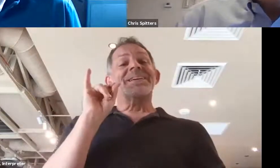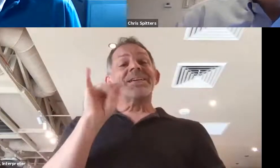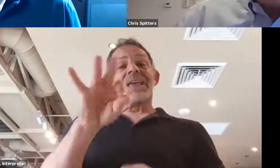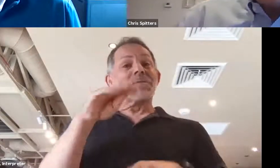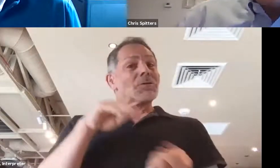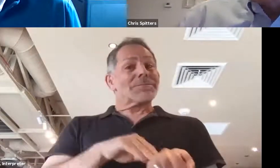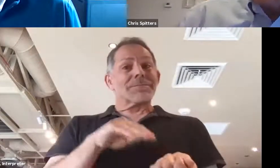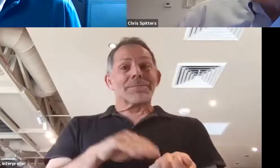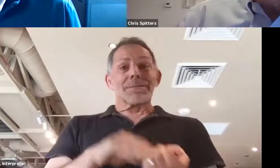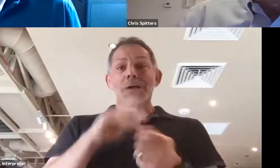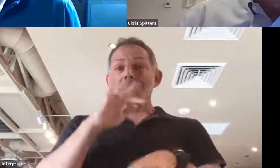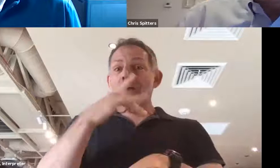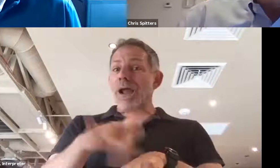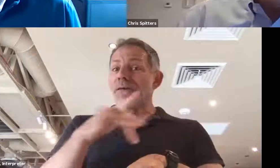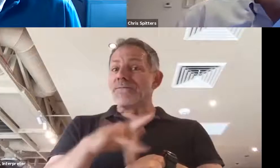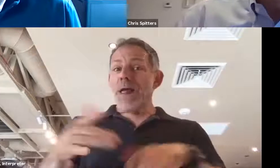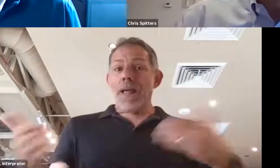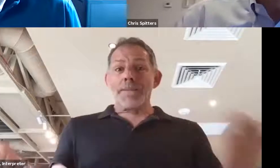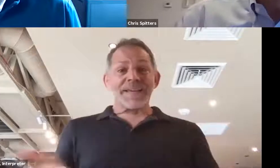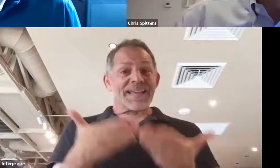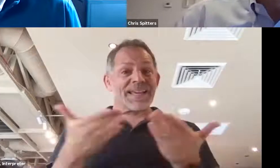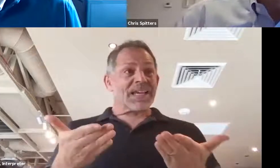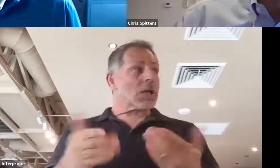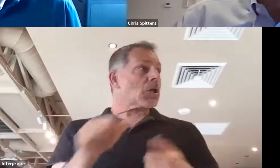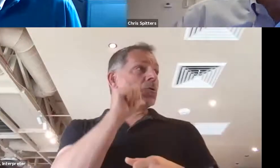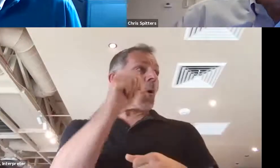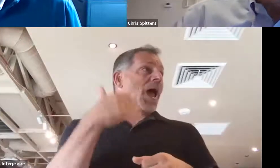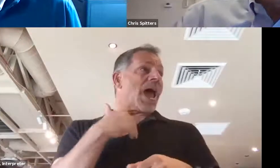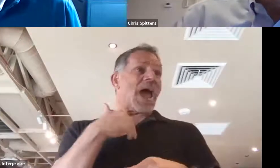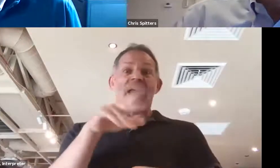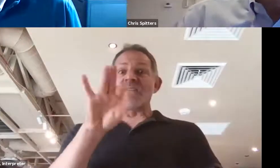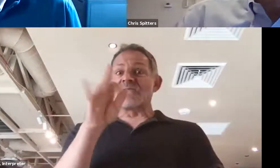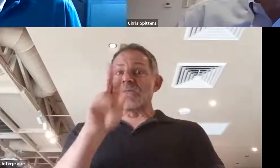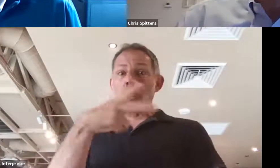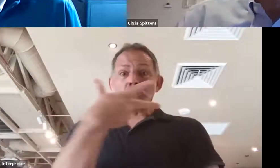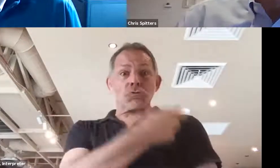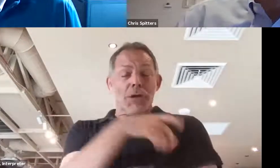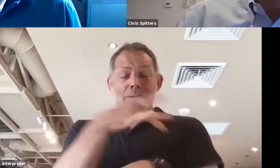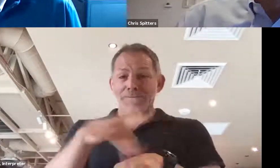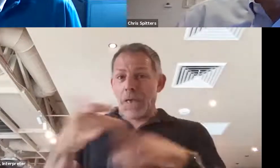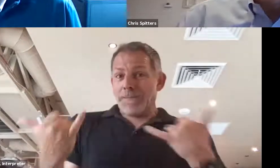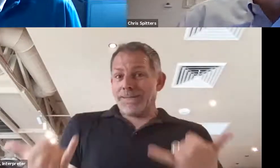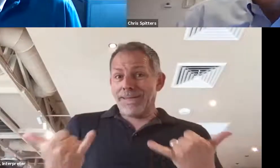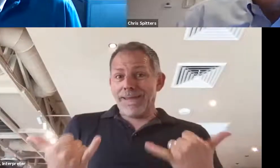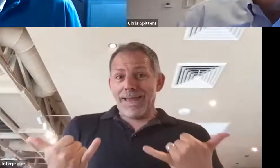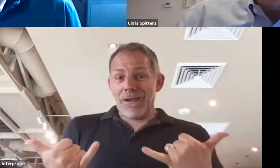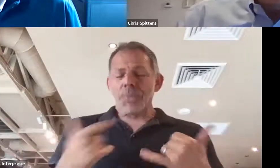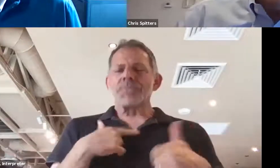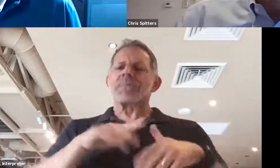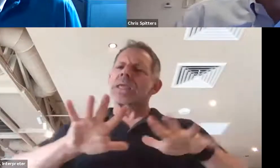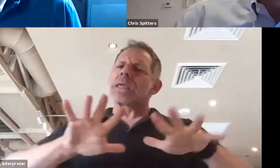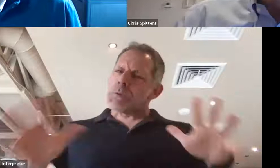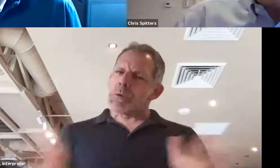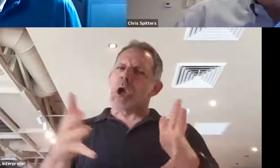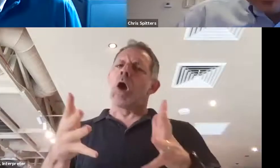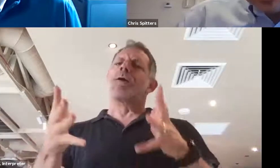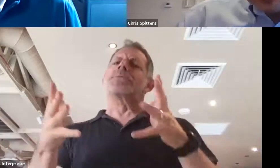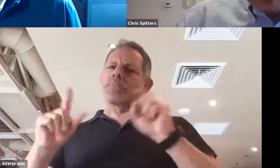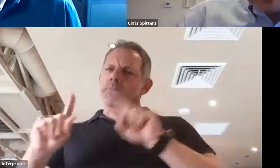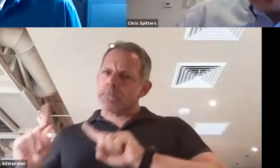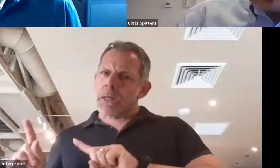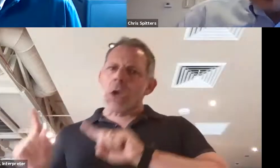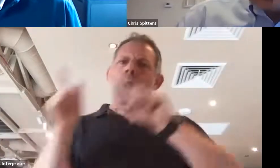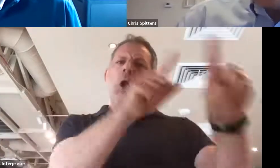provide the flu vaccine, which some do not now, or you don't have a primary care provider, contact your local community